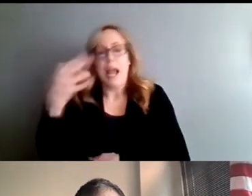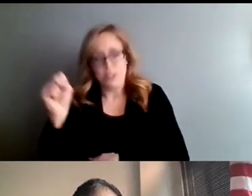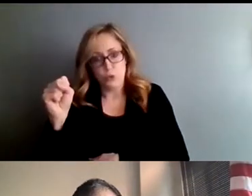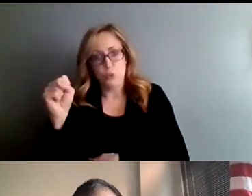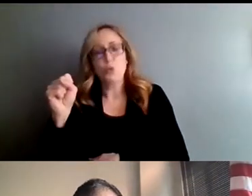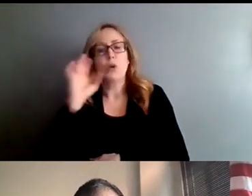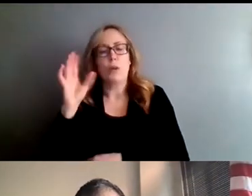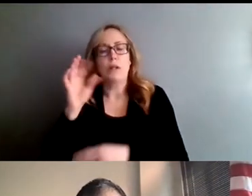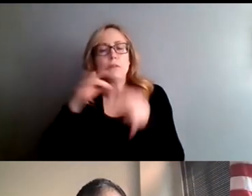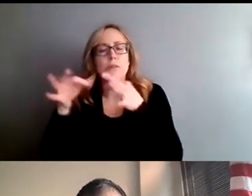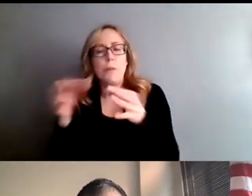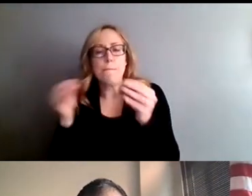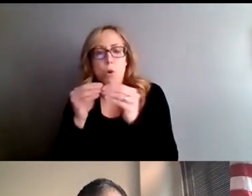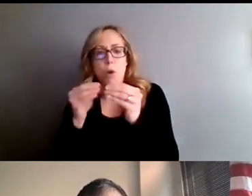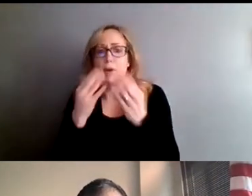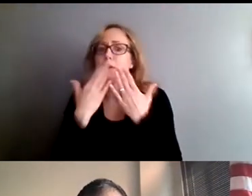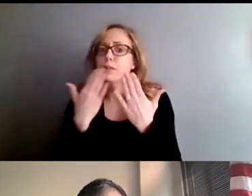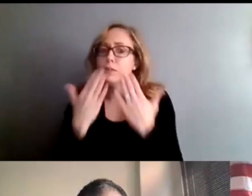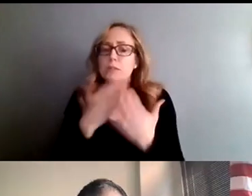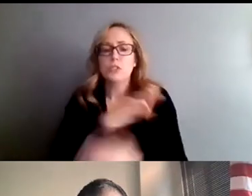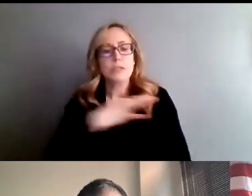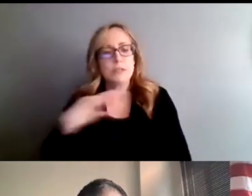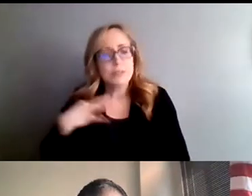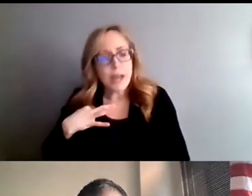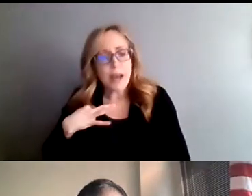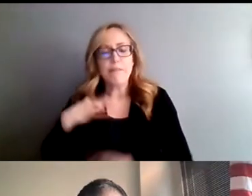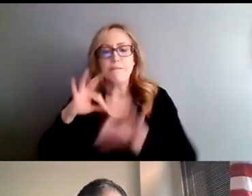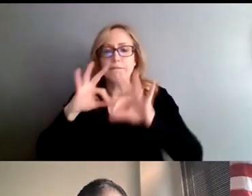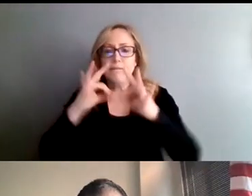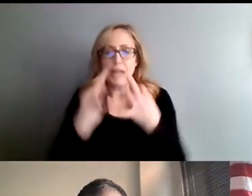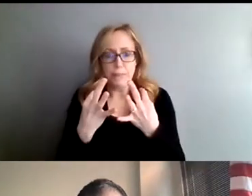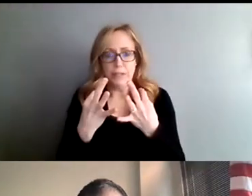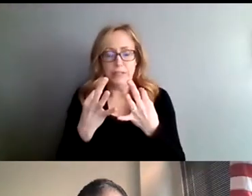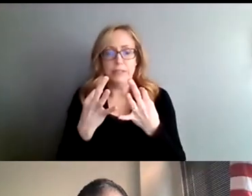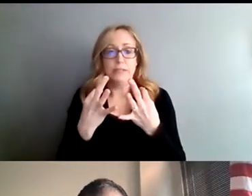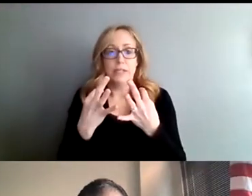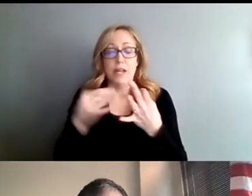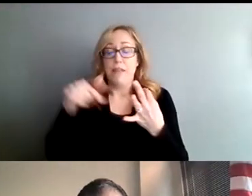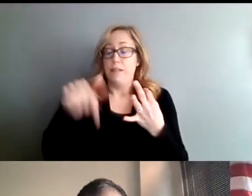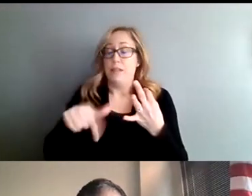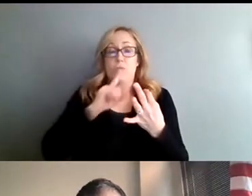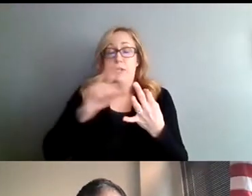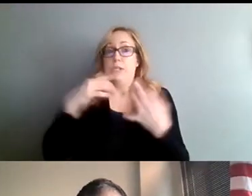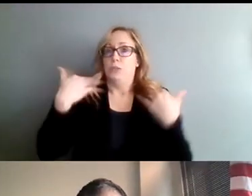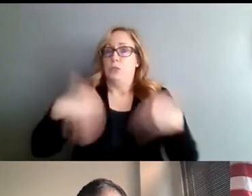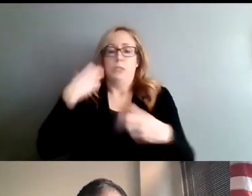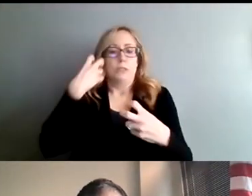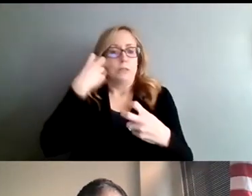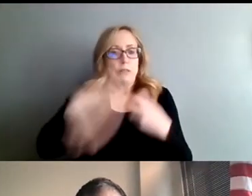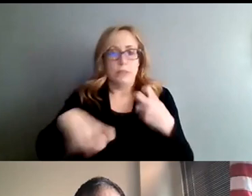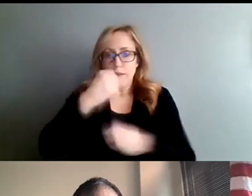presentation. But a big thank you to staff, families. This has been an extraordinarily difficult